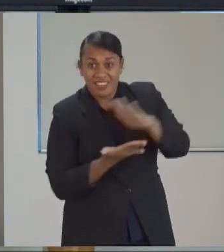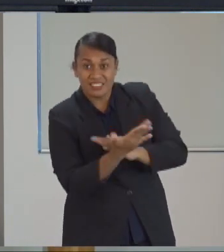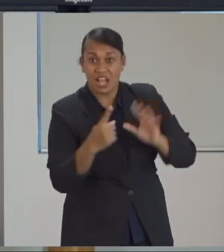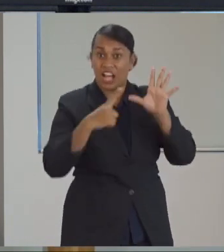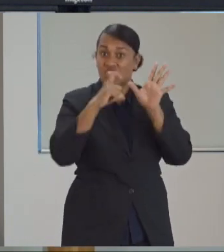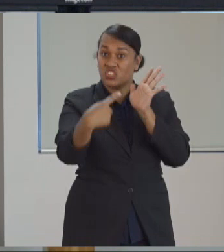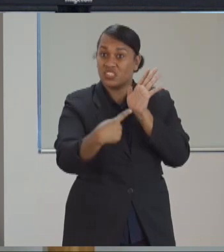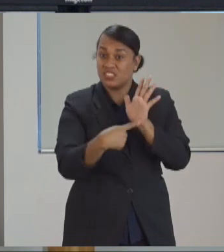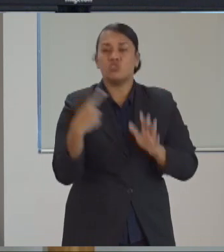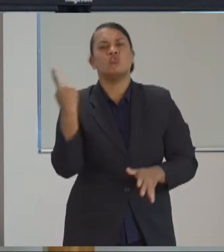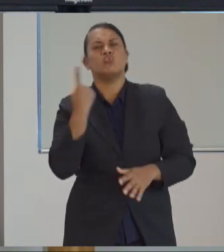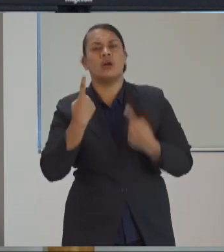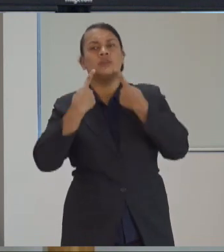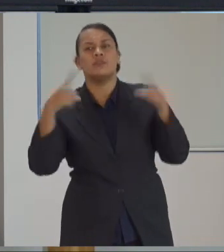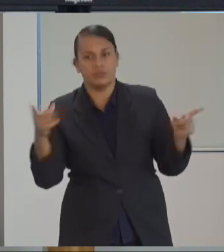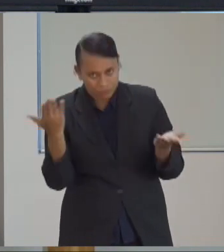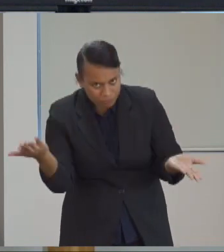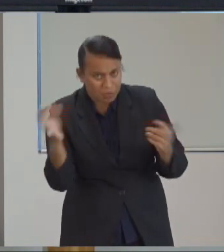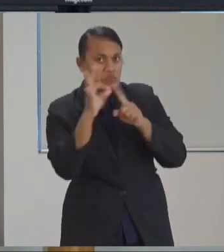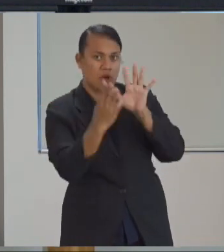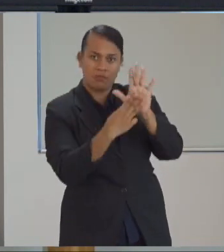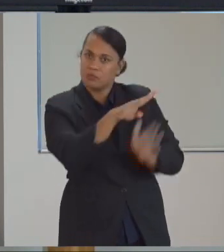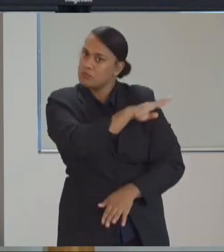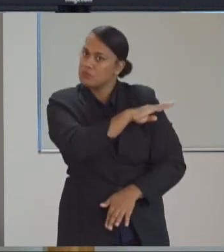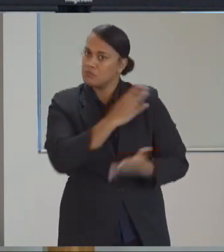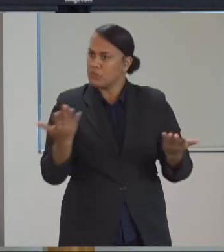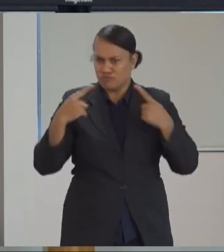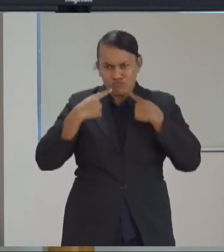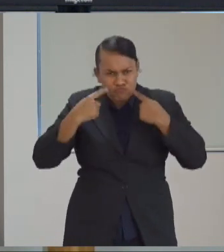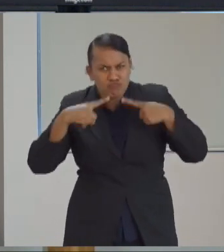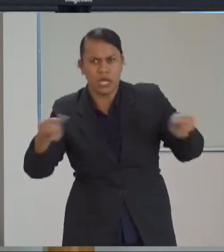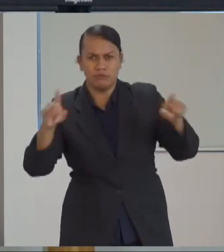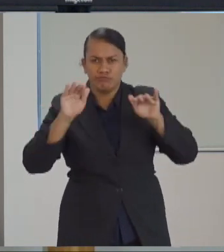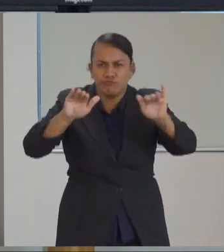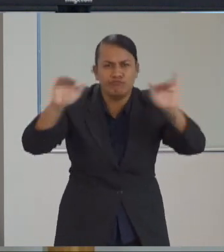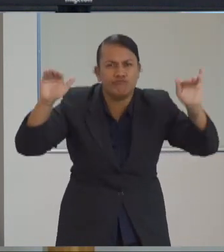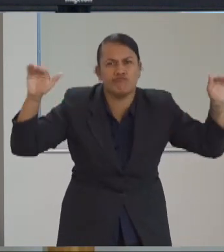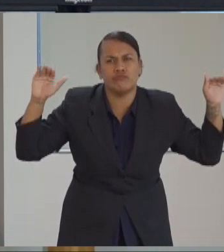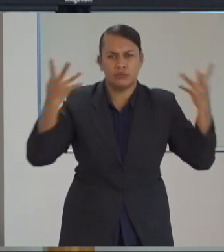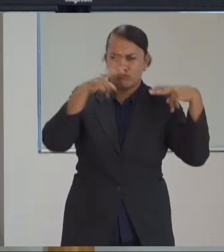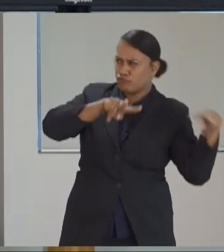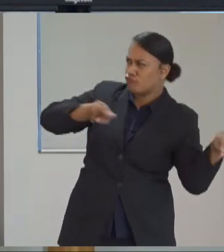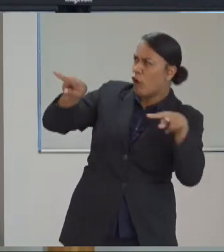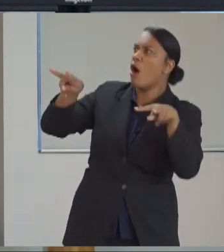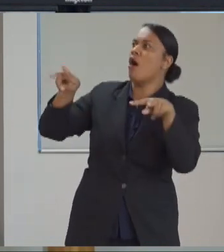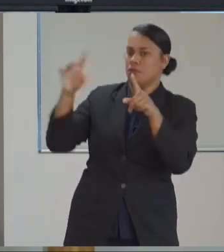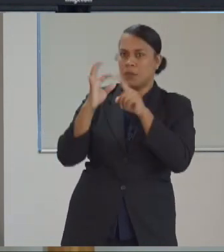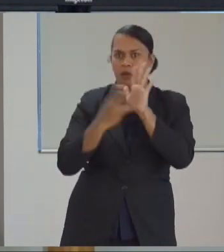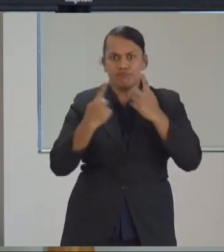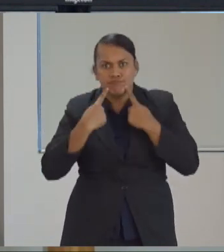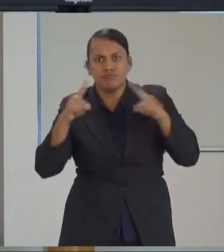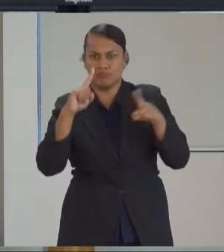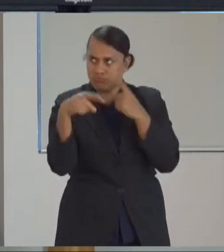announced by him so that it reaches the widest possible audience and is given the utmost attention. It